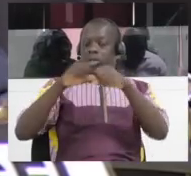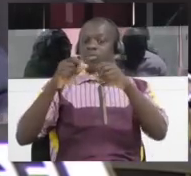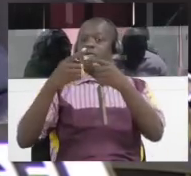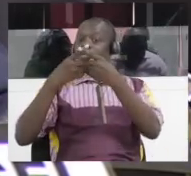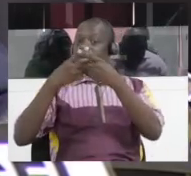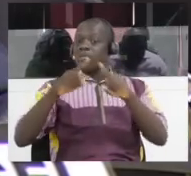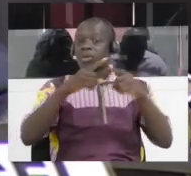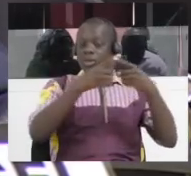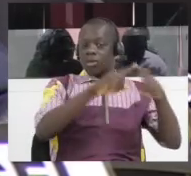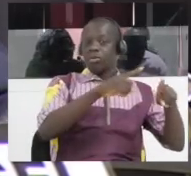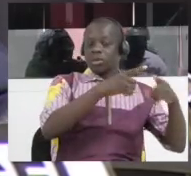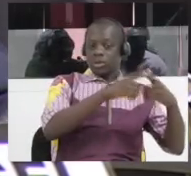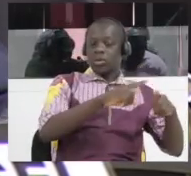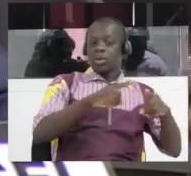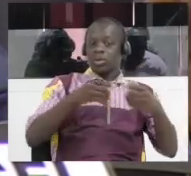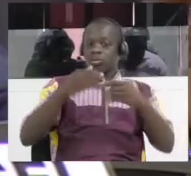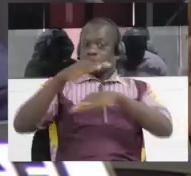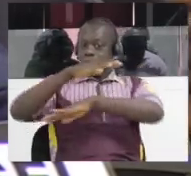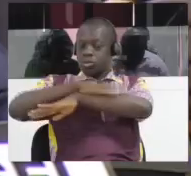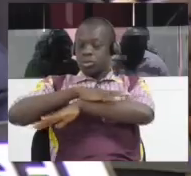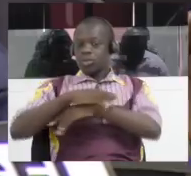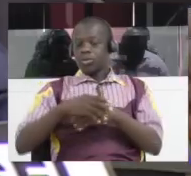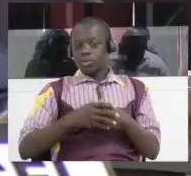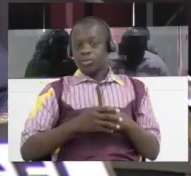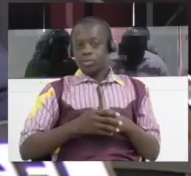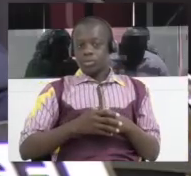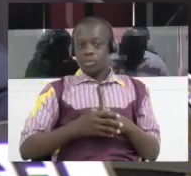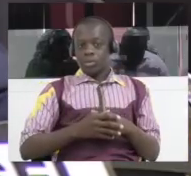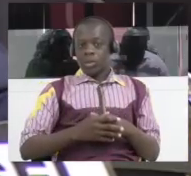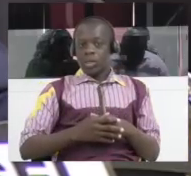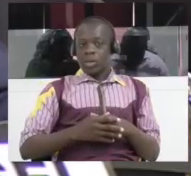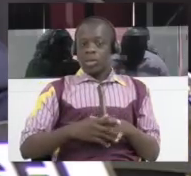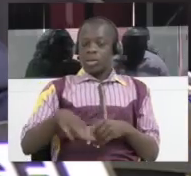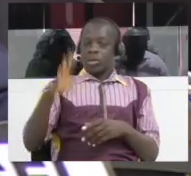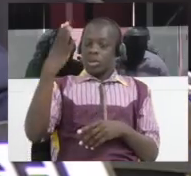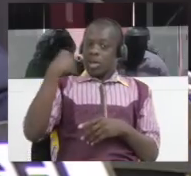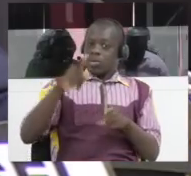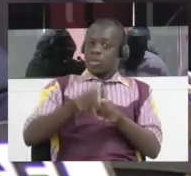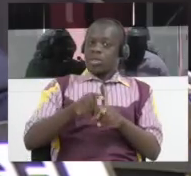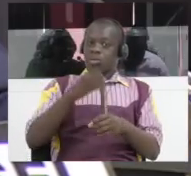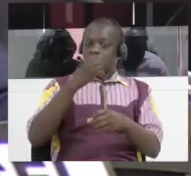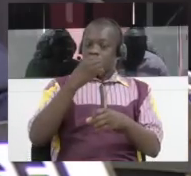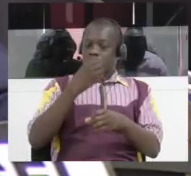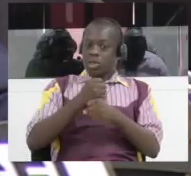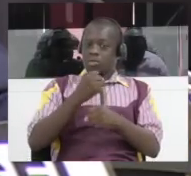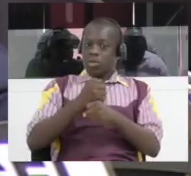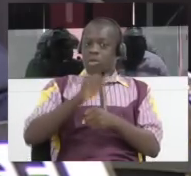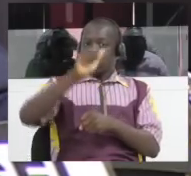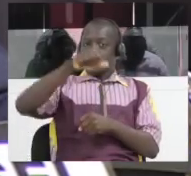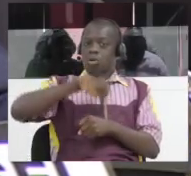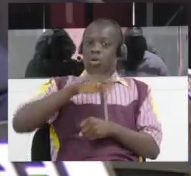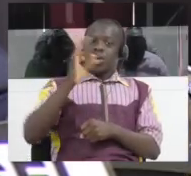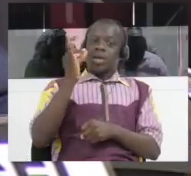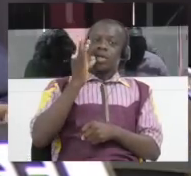school. They trained from different traditions and different schools. So how do you reconcile that with your